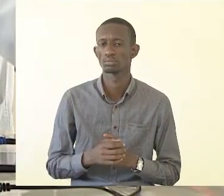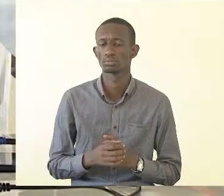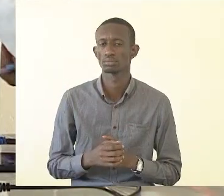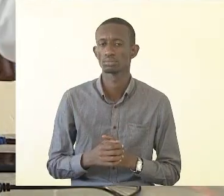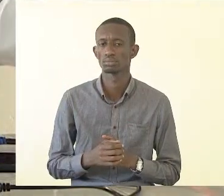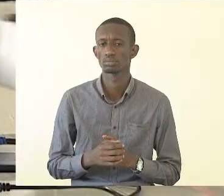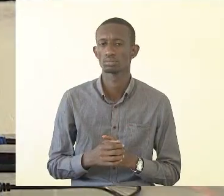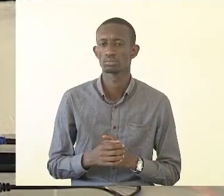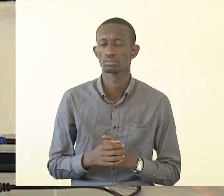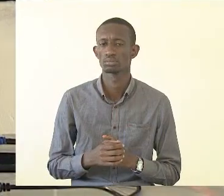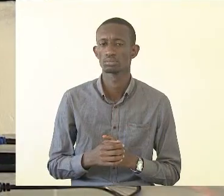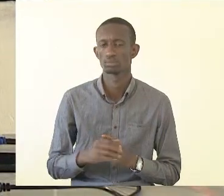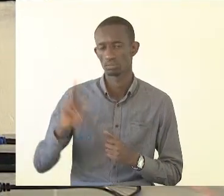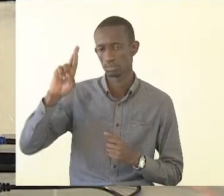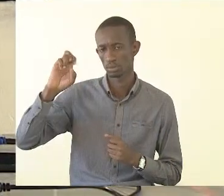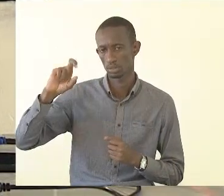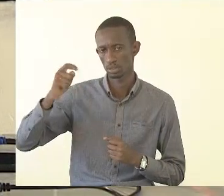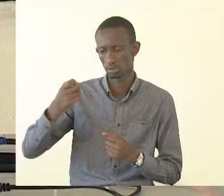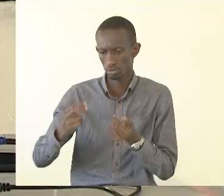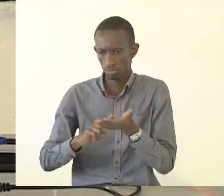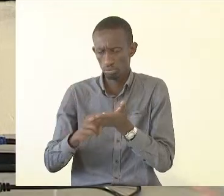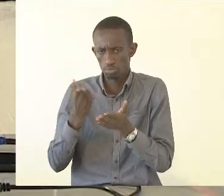using over here is it